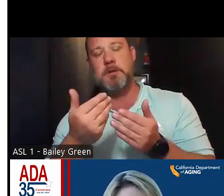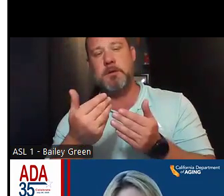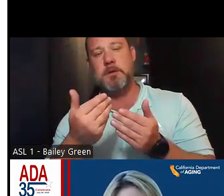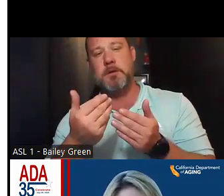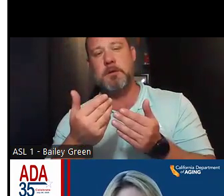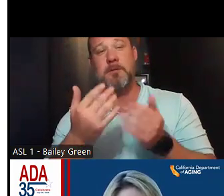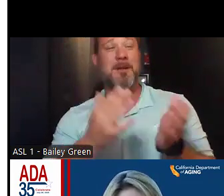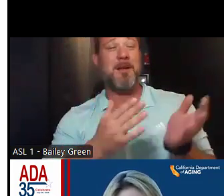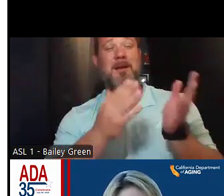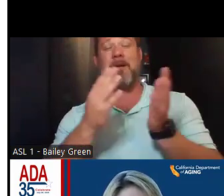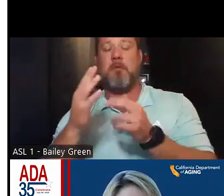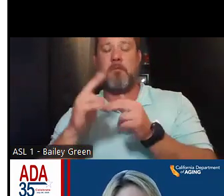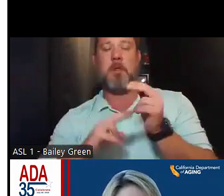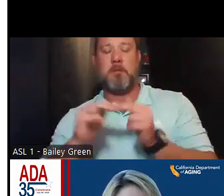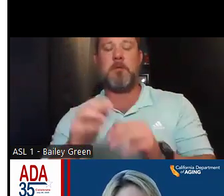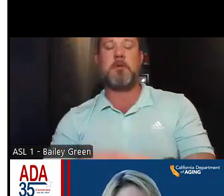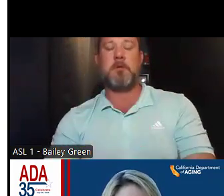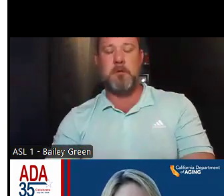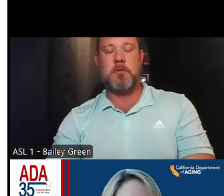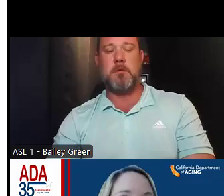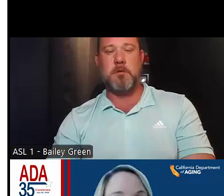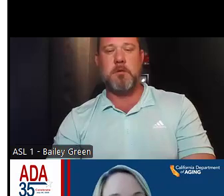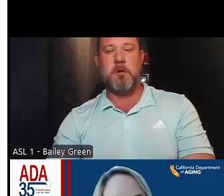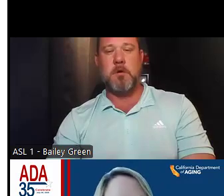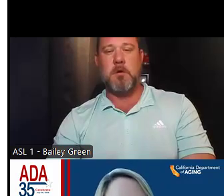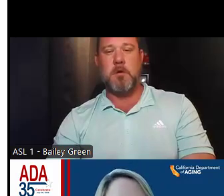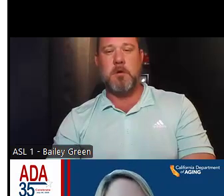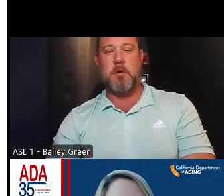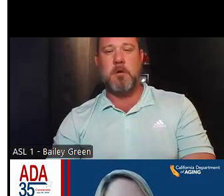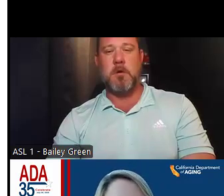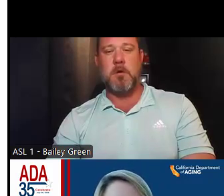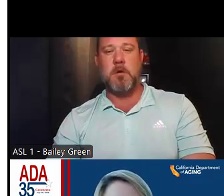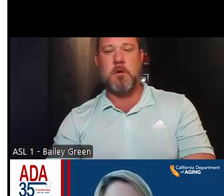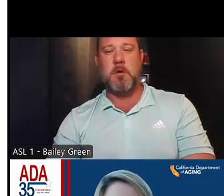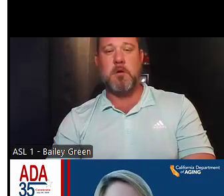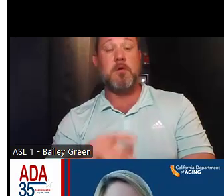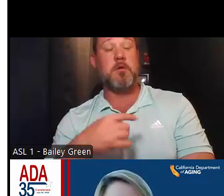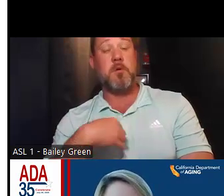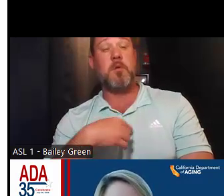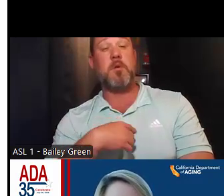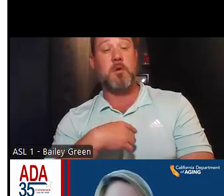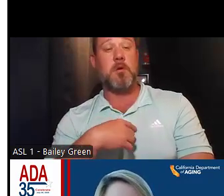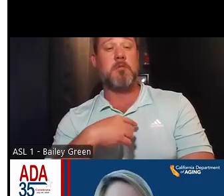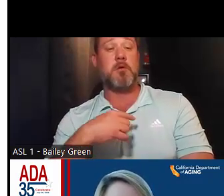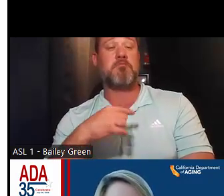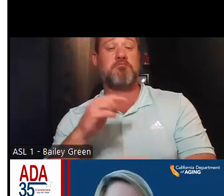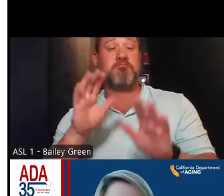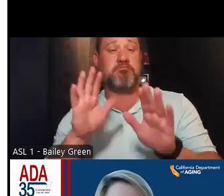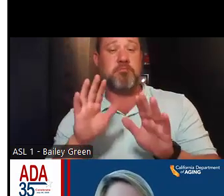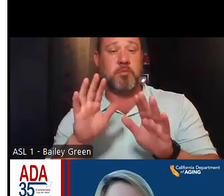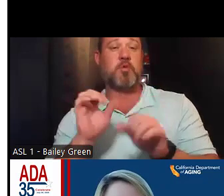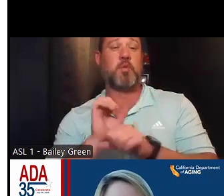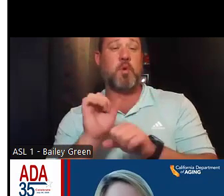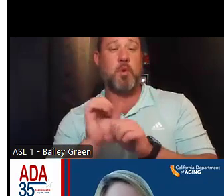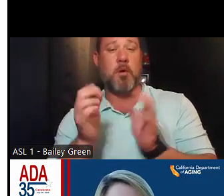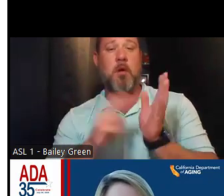have to build out the roadmap. Next slide, please. So we were really fortunate to work with